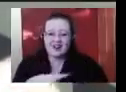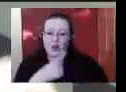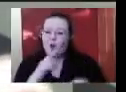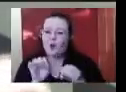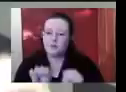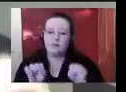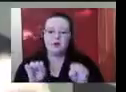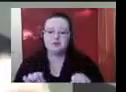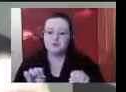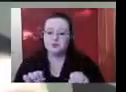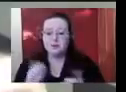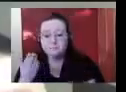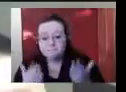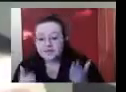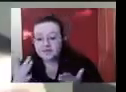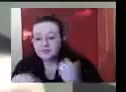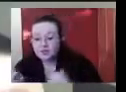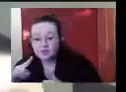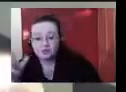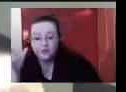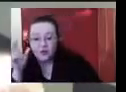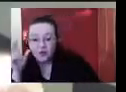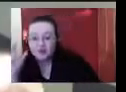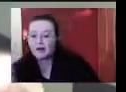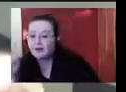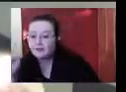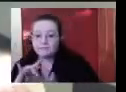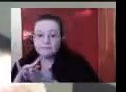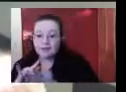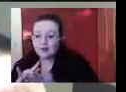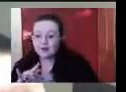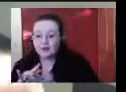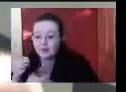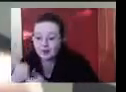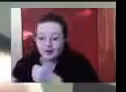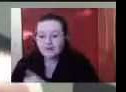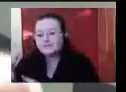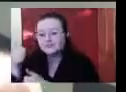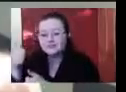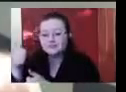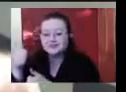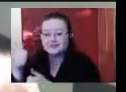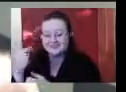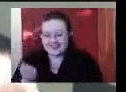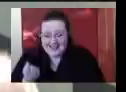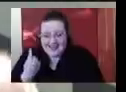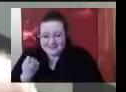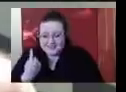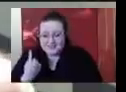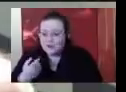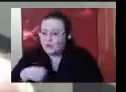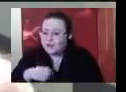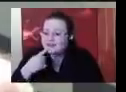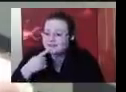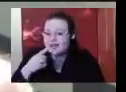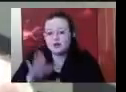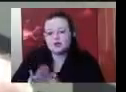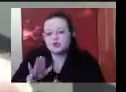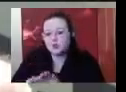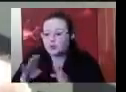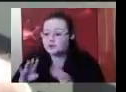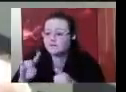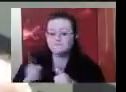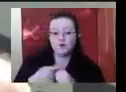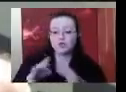Many of you may have heard certain medical officers of health, including myself last year, say that, you know, schools should be the first to open, the last